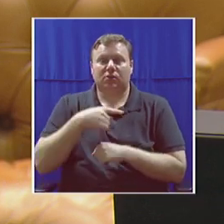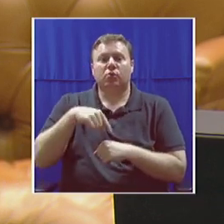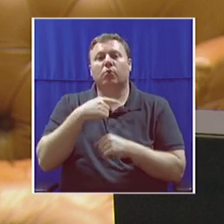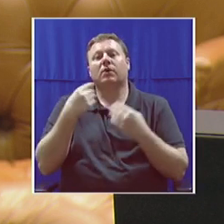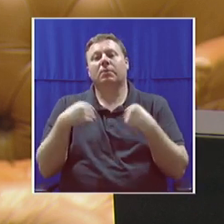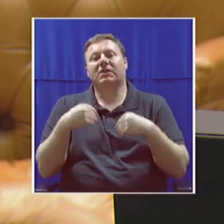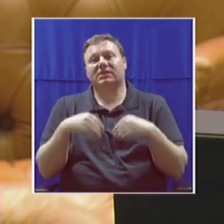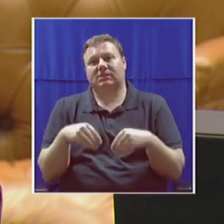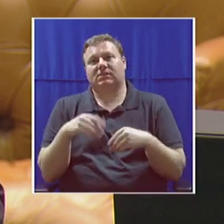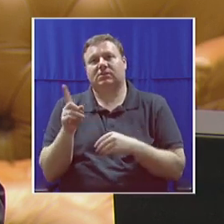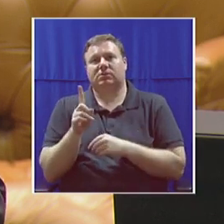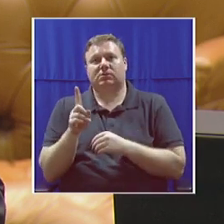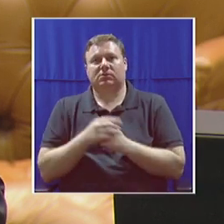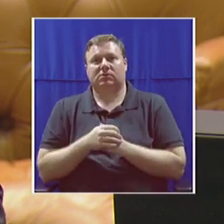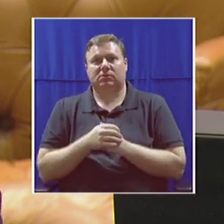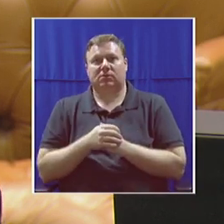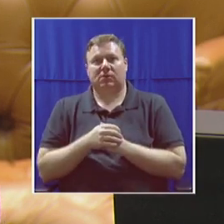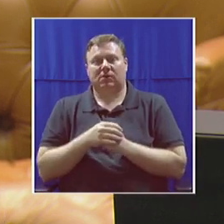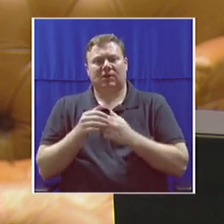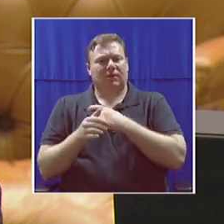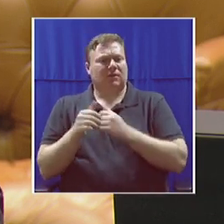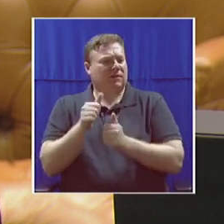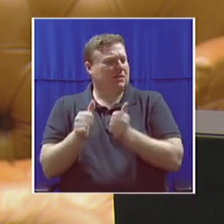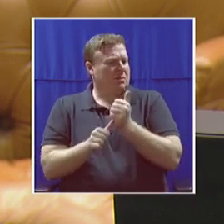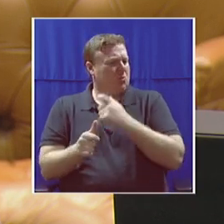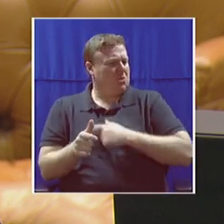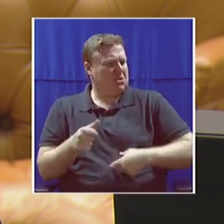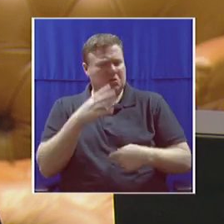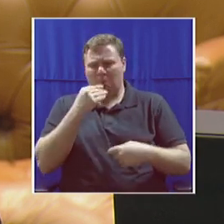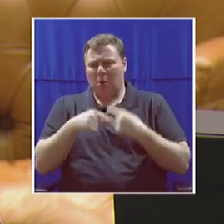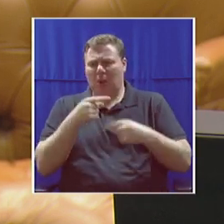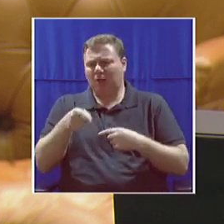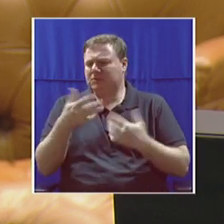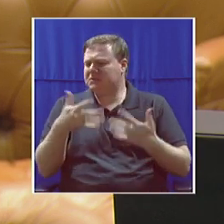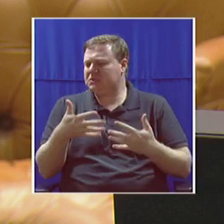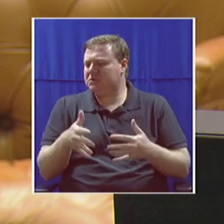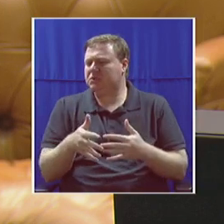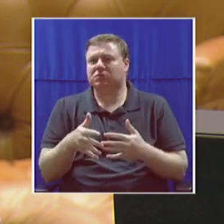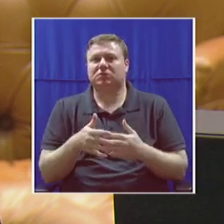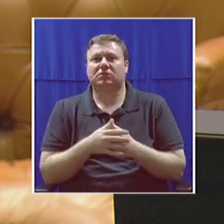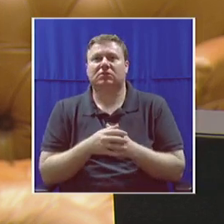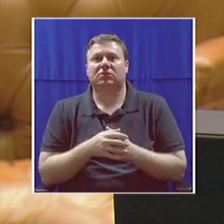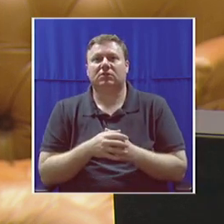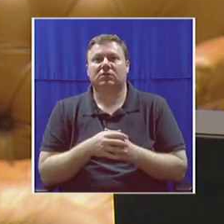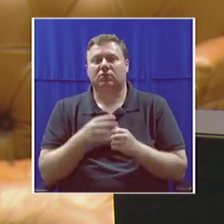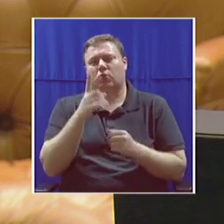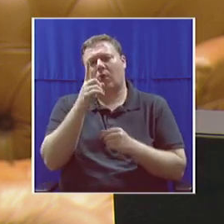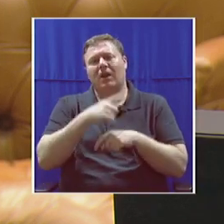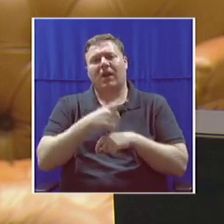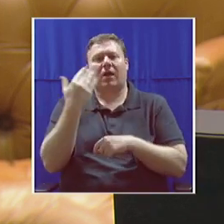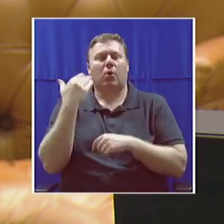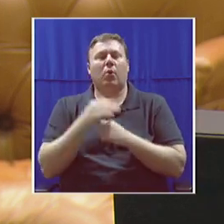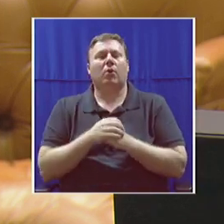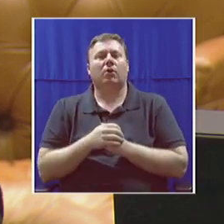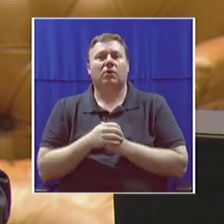with and in fact I think the deputy president spoke into this matter a day a day ago what we are busy